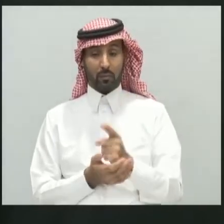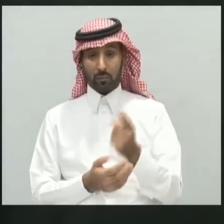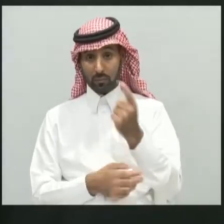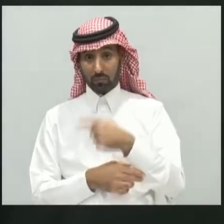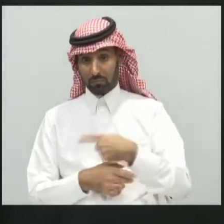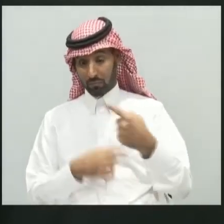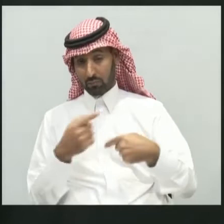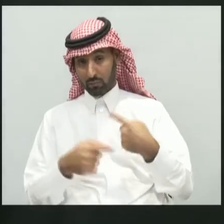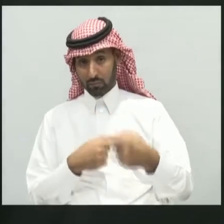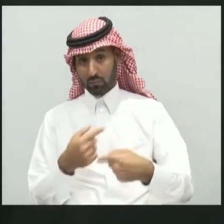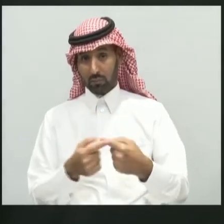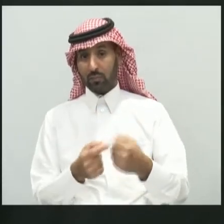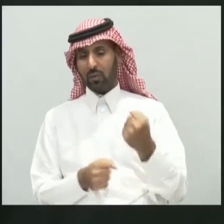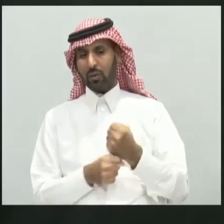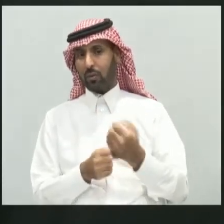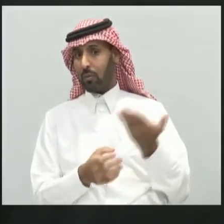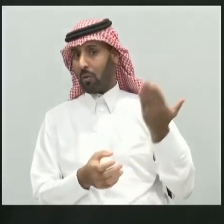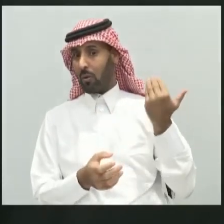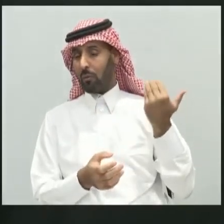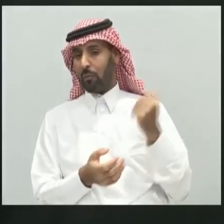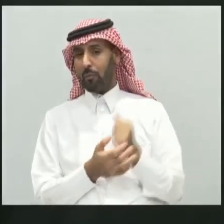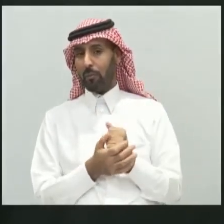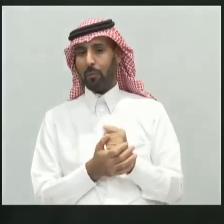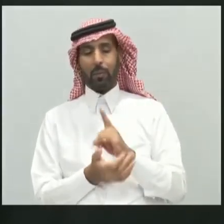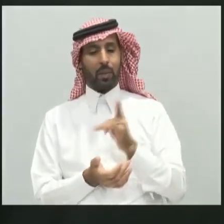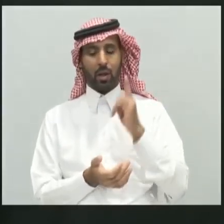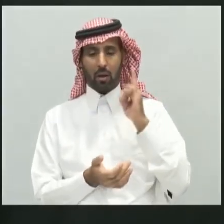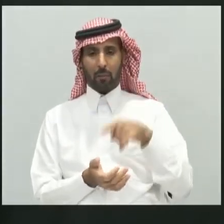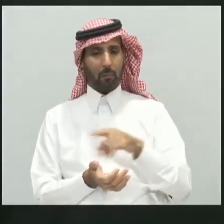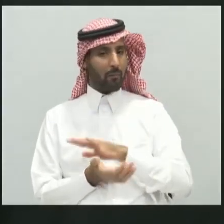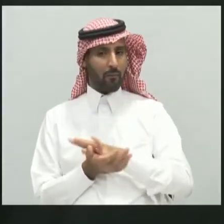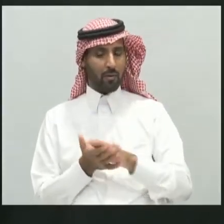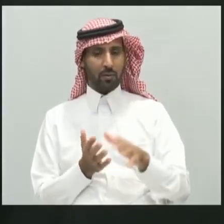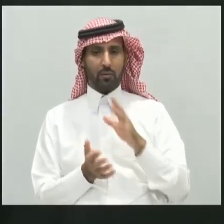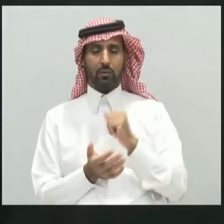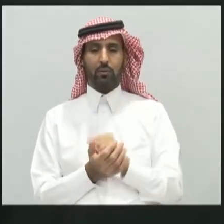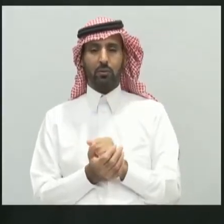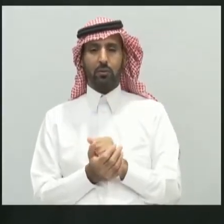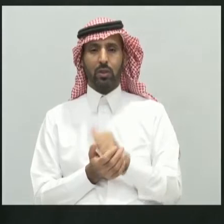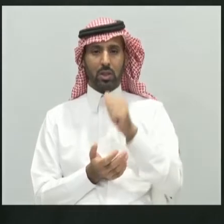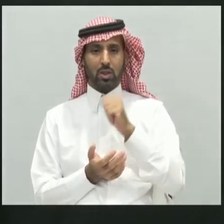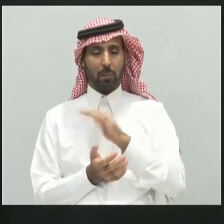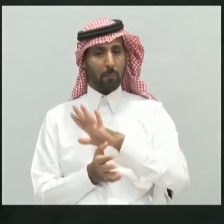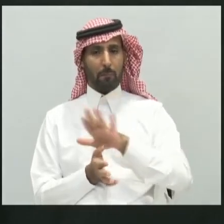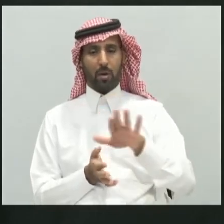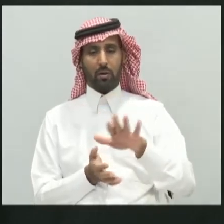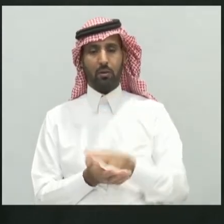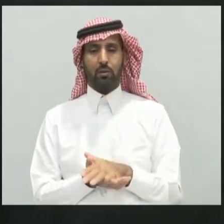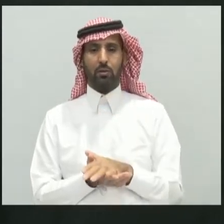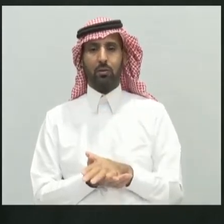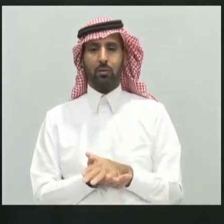routine happened in the past, but now you don't do it anymore, you